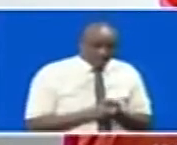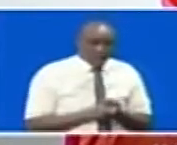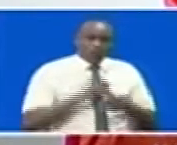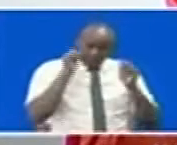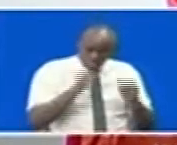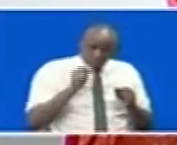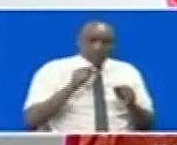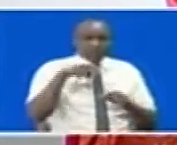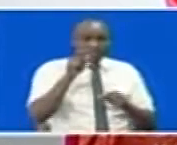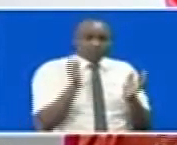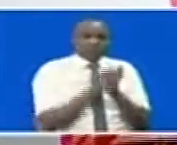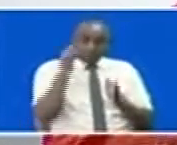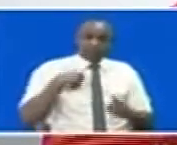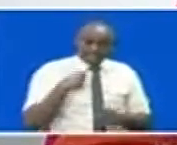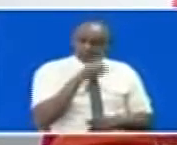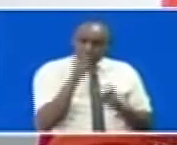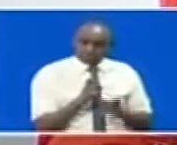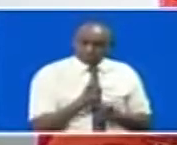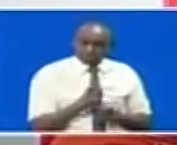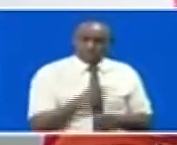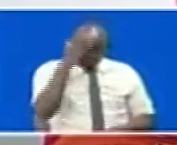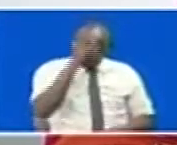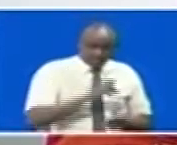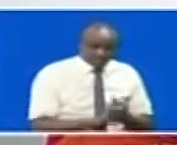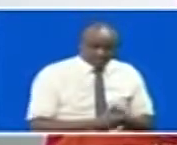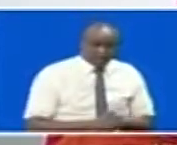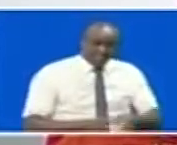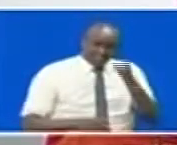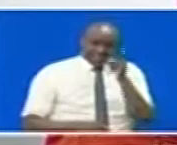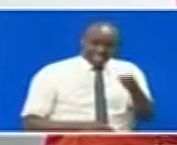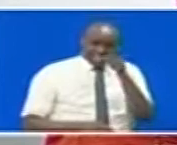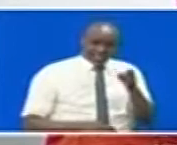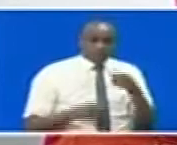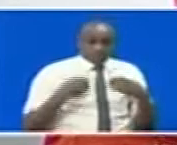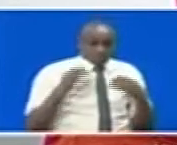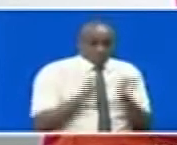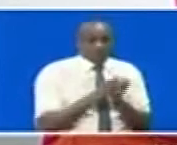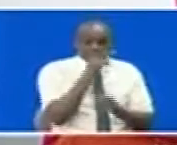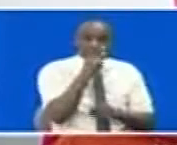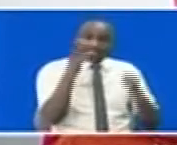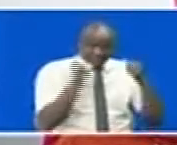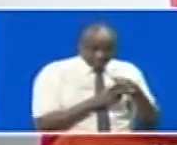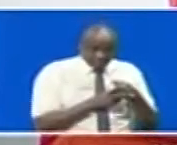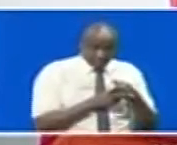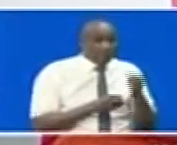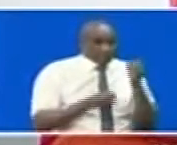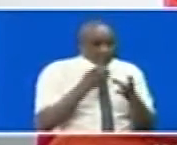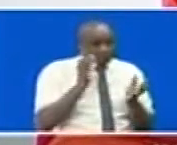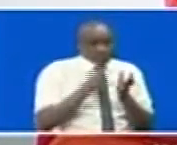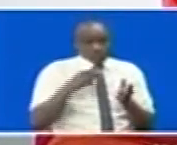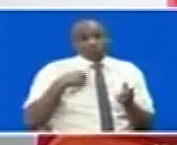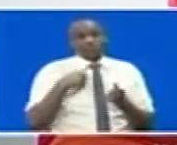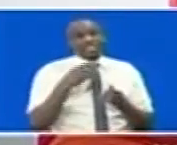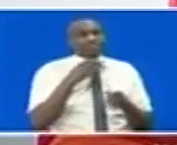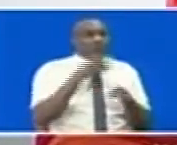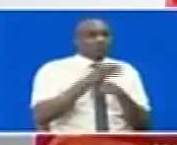be level with the people of Kenya and say, you know what? This thing was cobbled up in 2007 to hoodwink the people